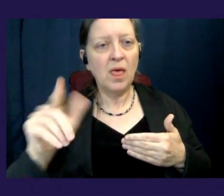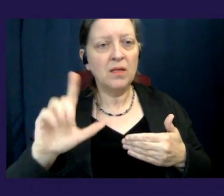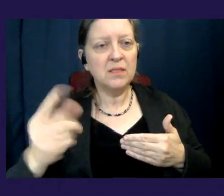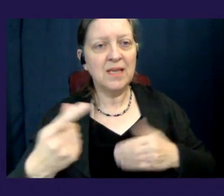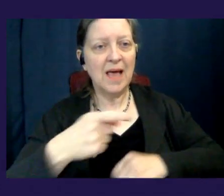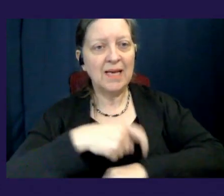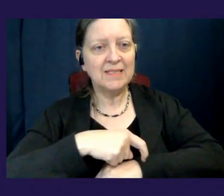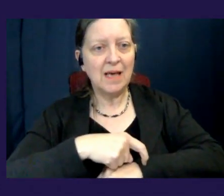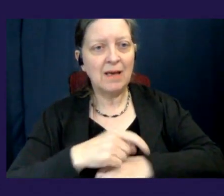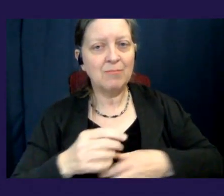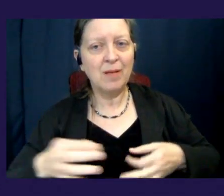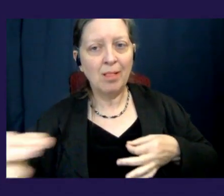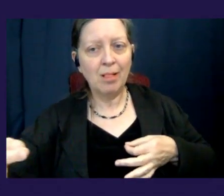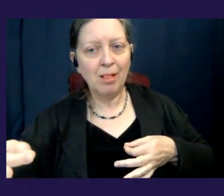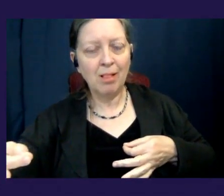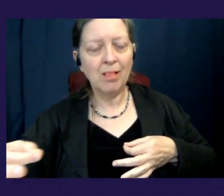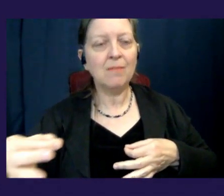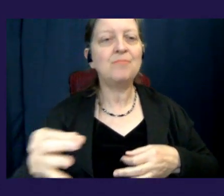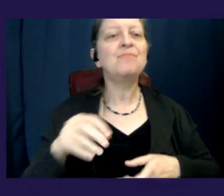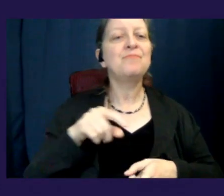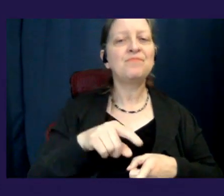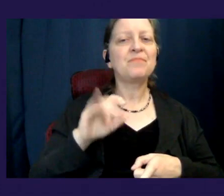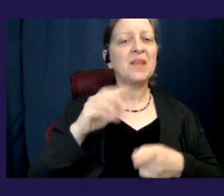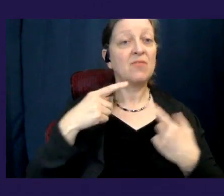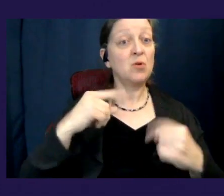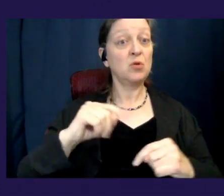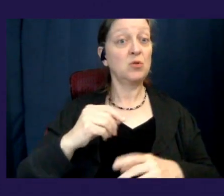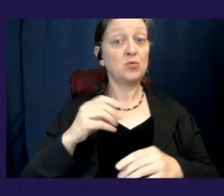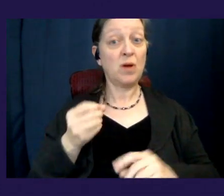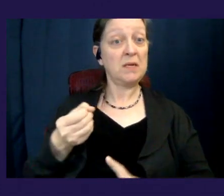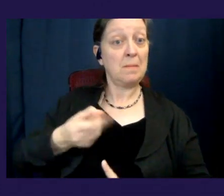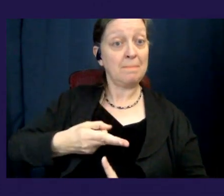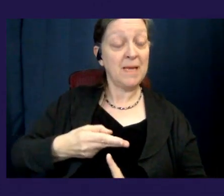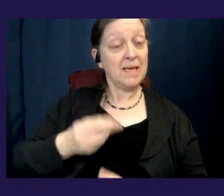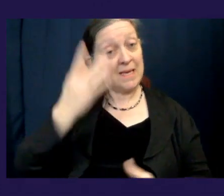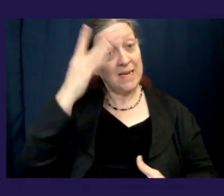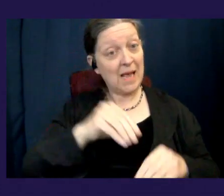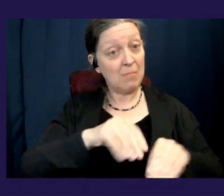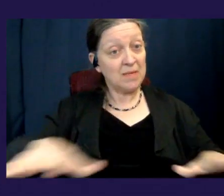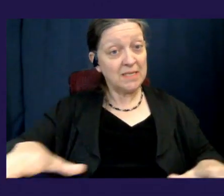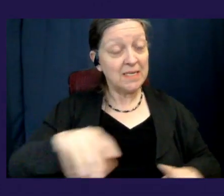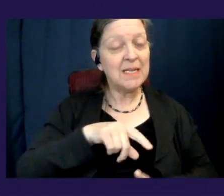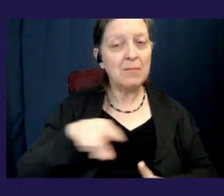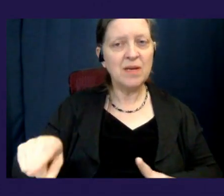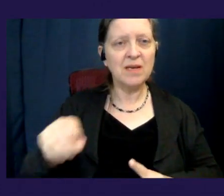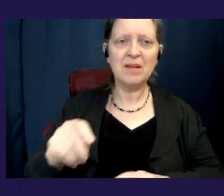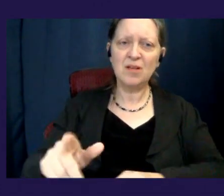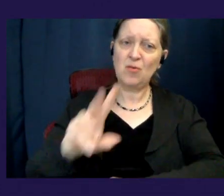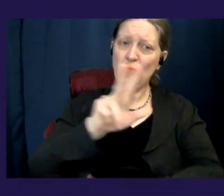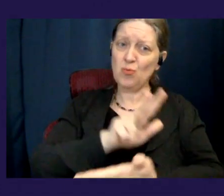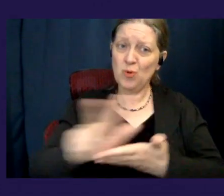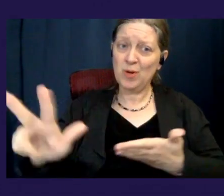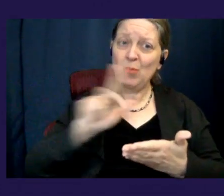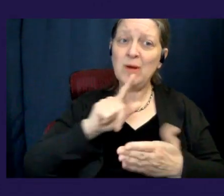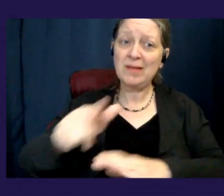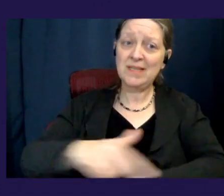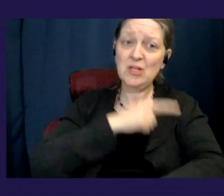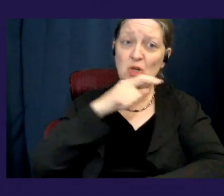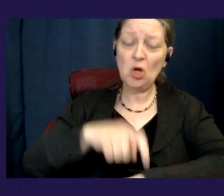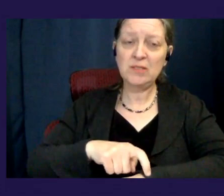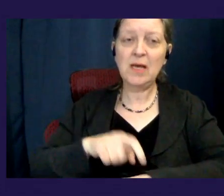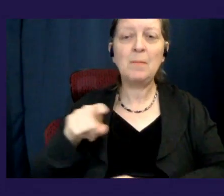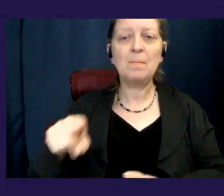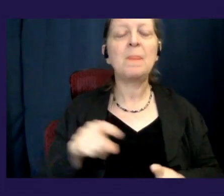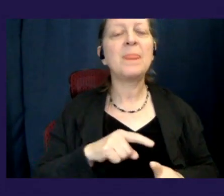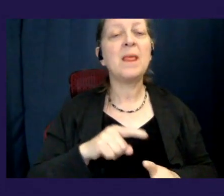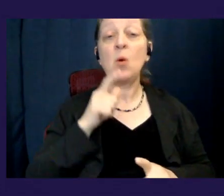like a long time. The responsible parties ultimately tend to be local, state, and federal government. It's not that these two